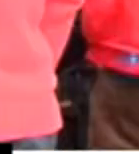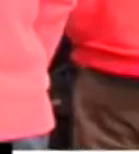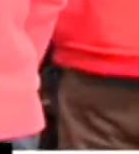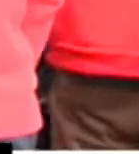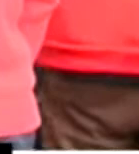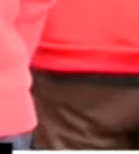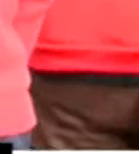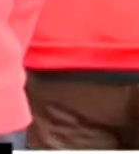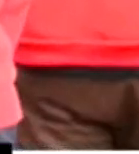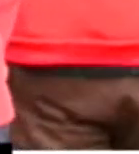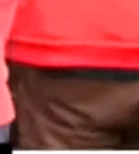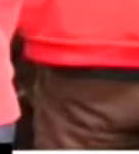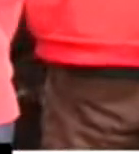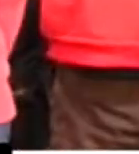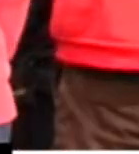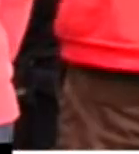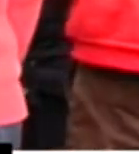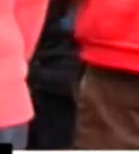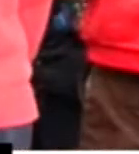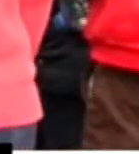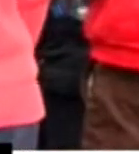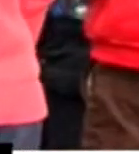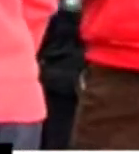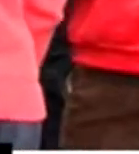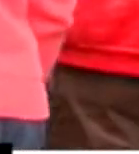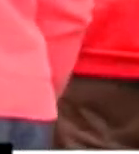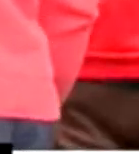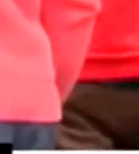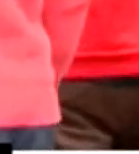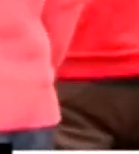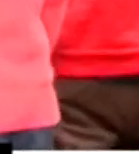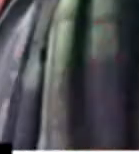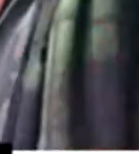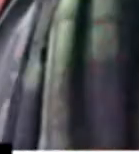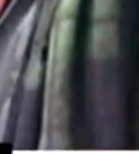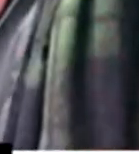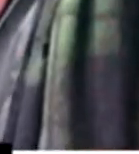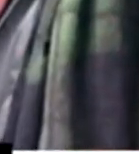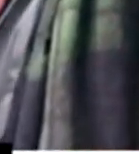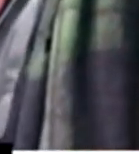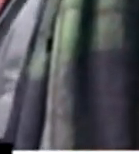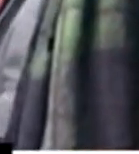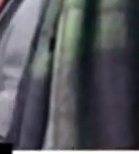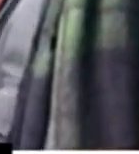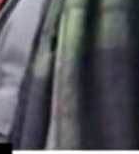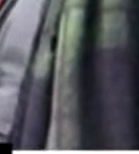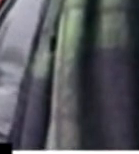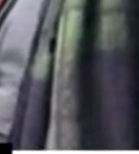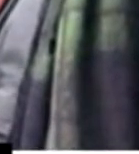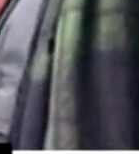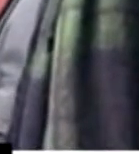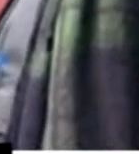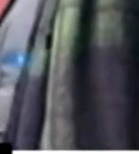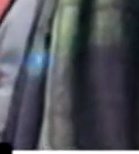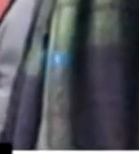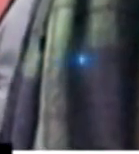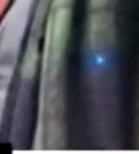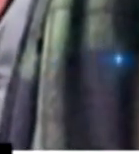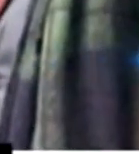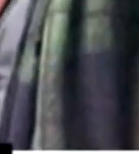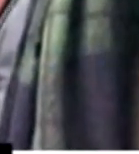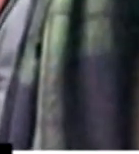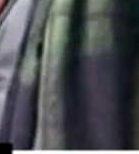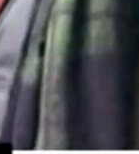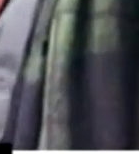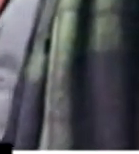losing business as they spend hours queuing at filling stations for fuel. Pikipiki ziko, kazi iko, watoto